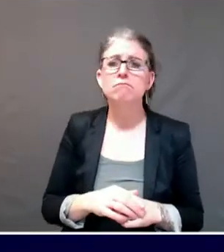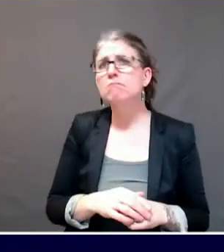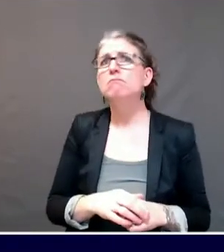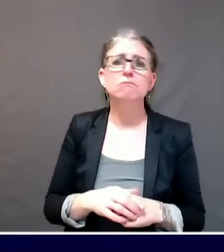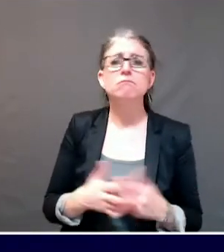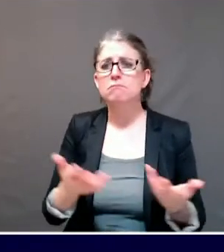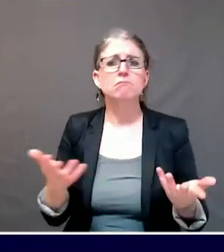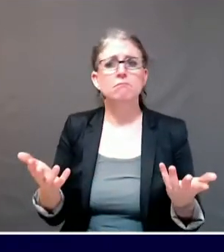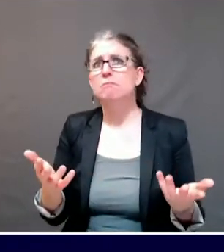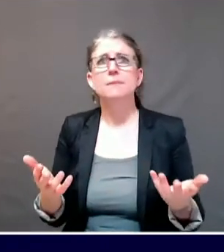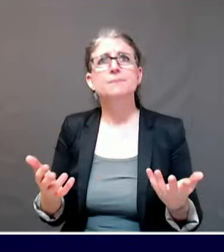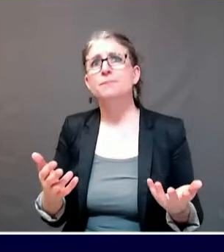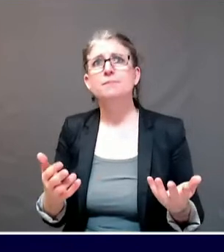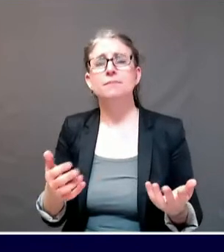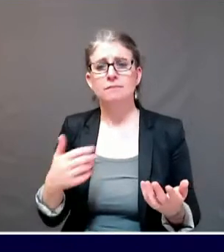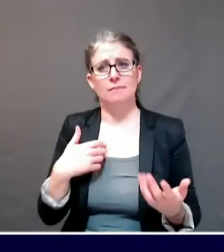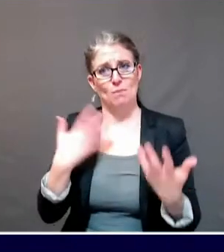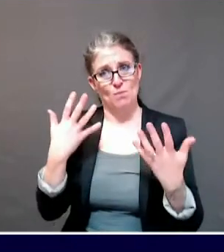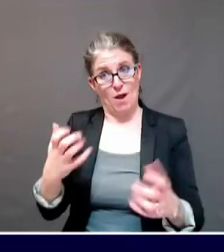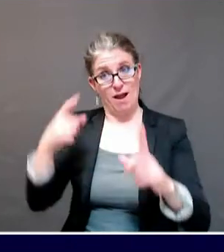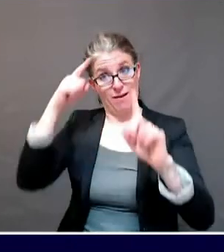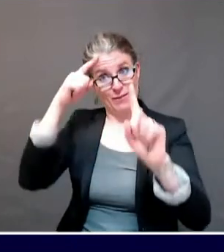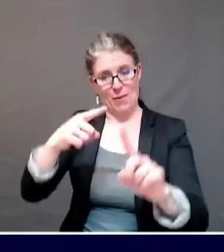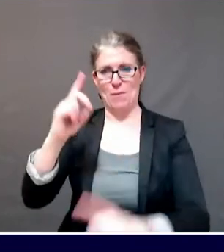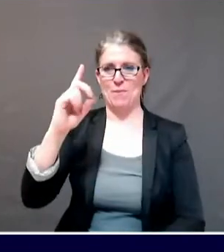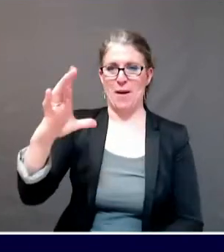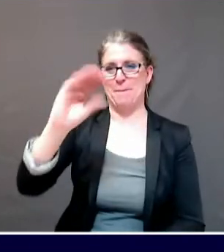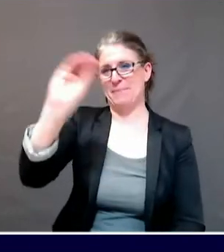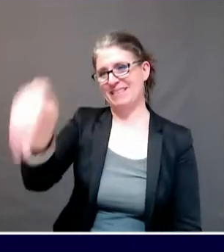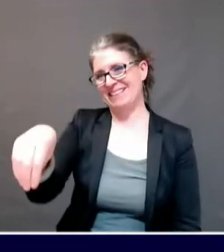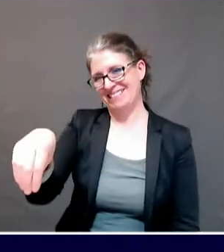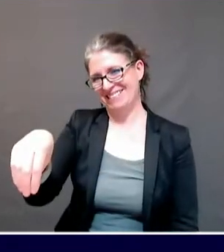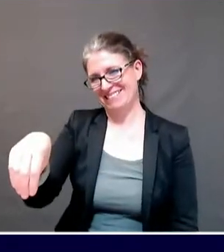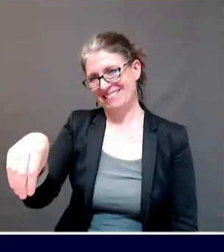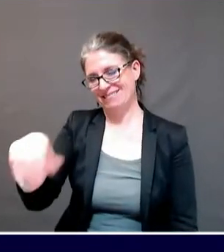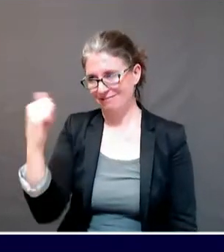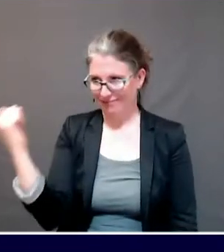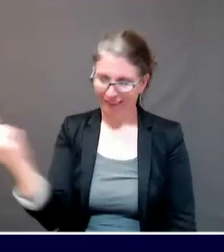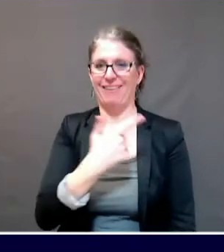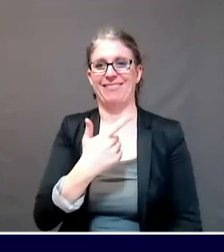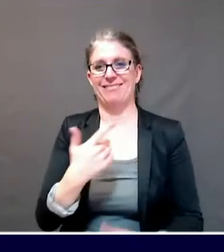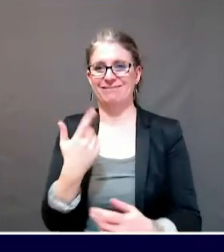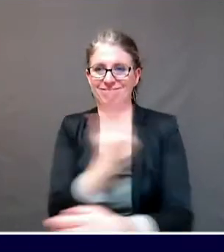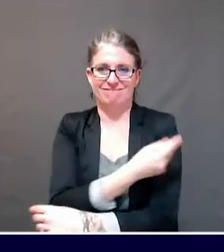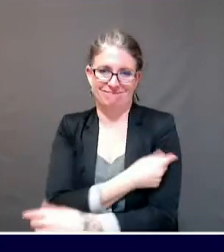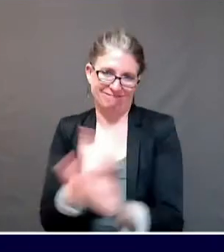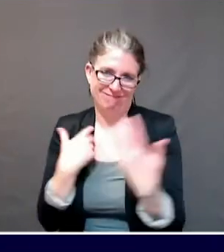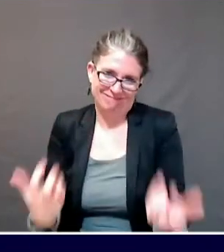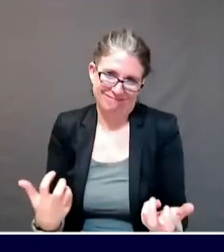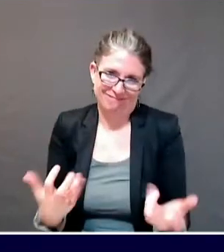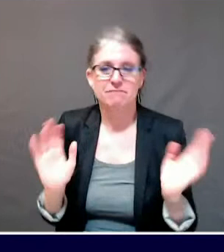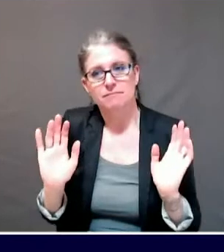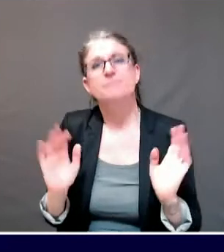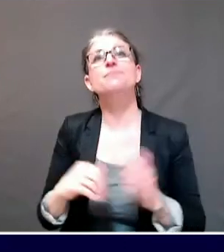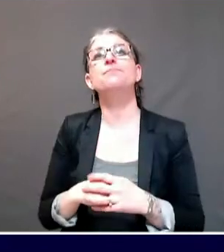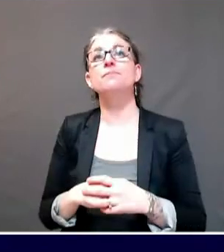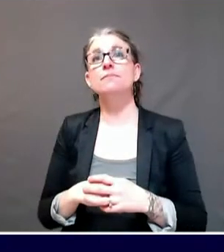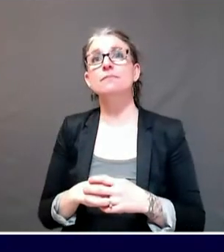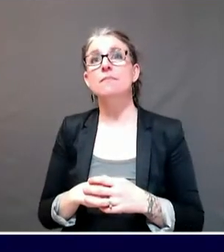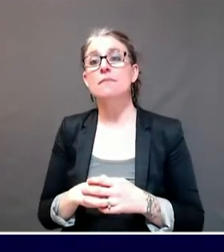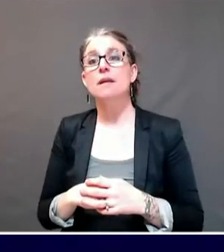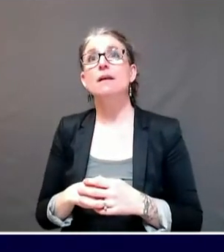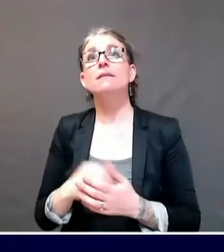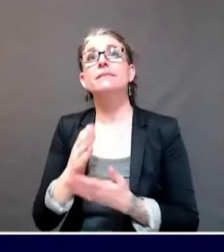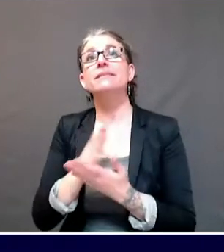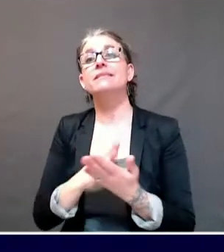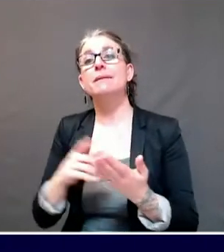is 100%, but I want to be clear, not every hospital can or should vaccinate